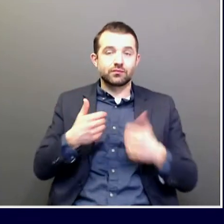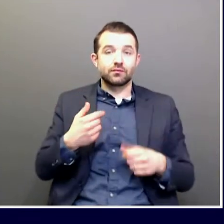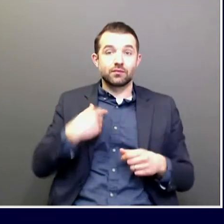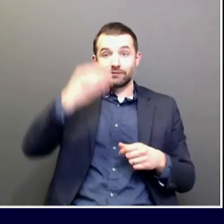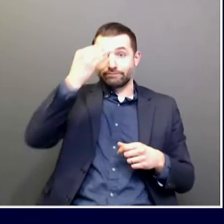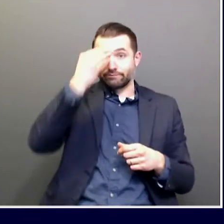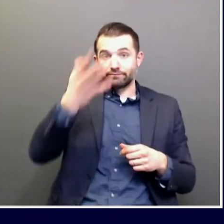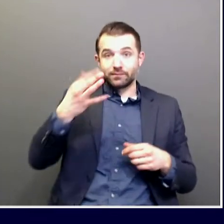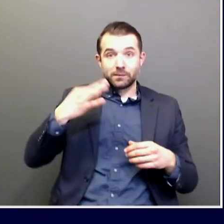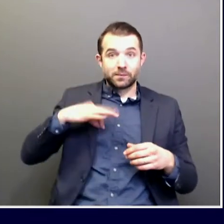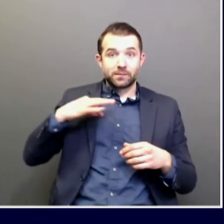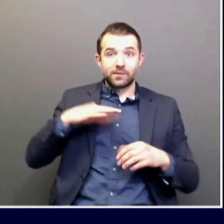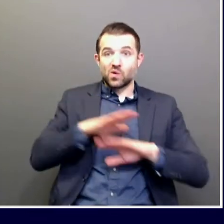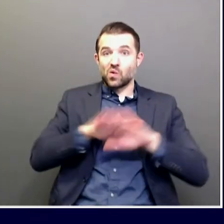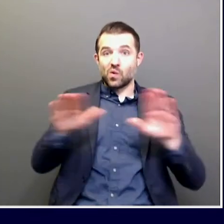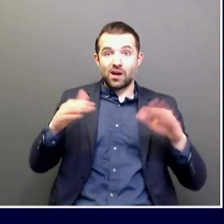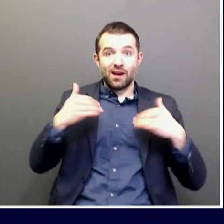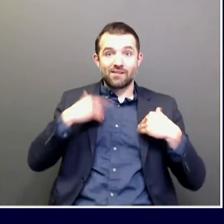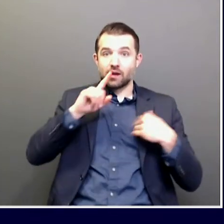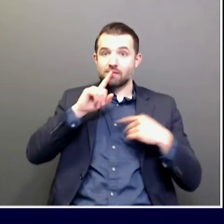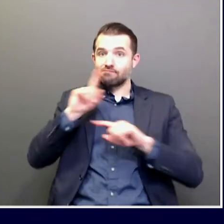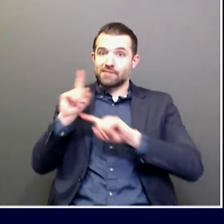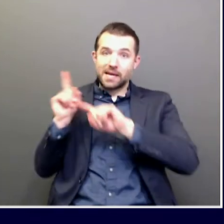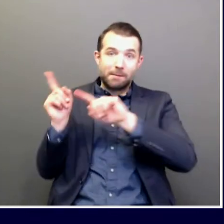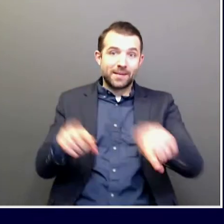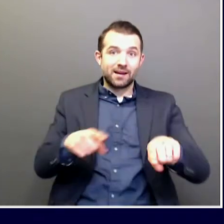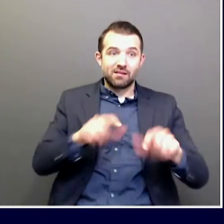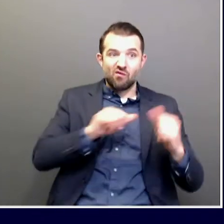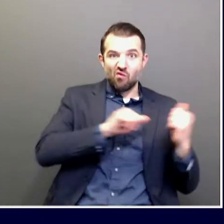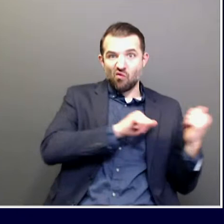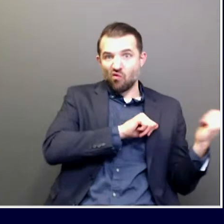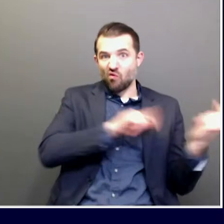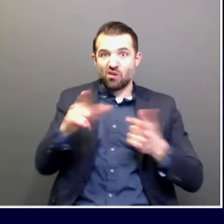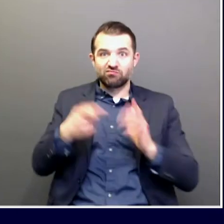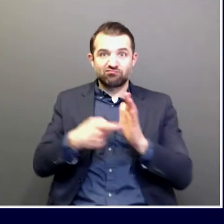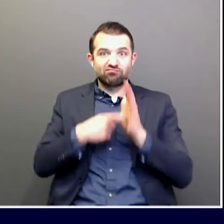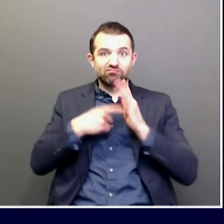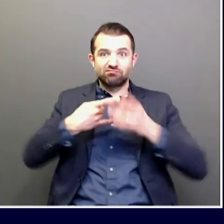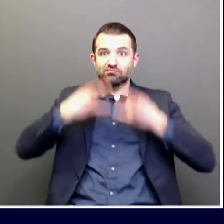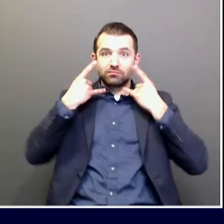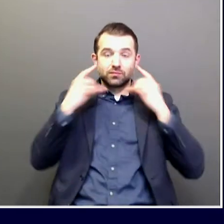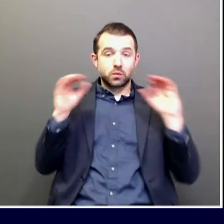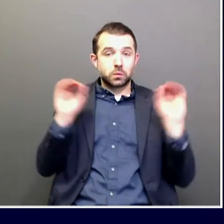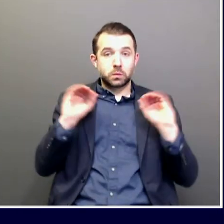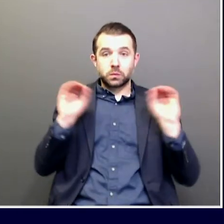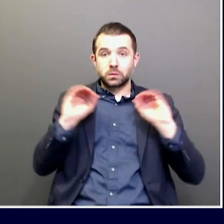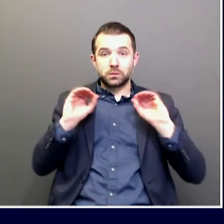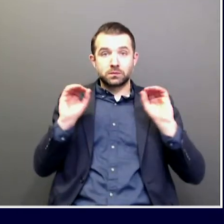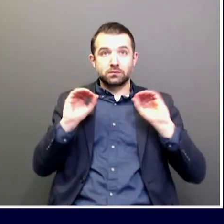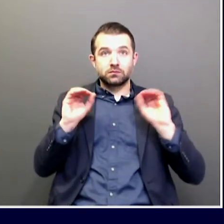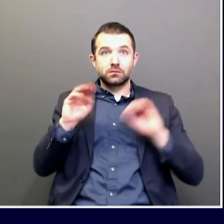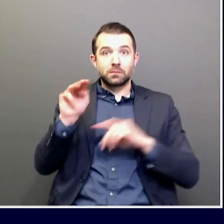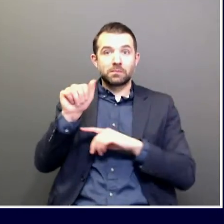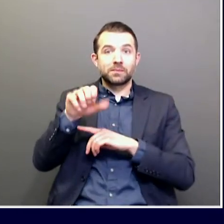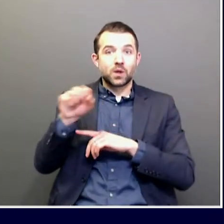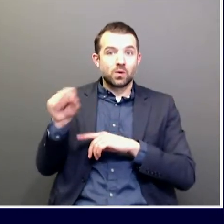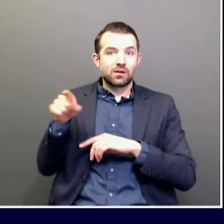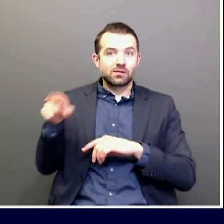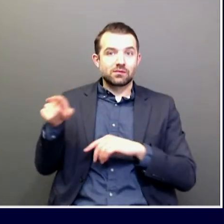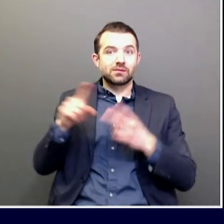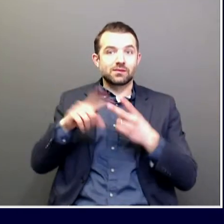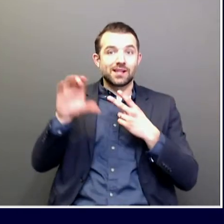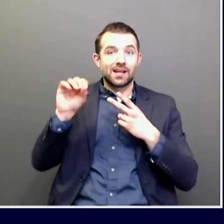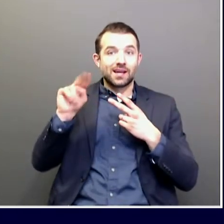of allowing schools and districts to make that choice at the community level. Now, as it relates to the next wave